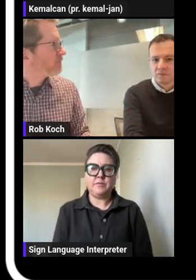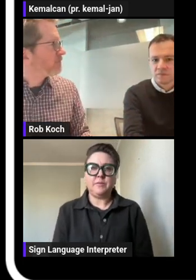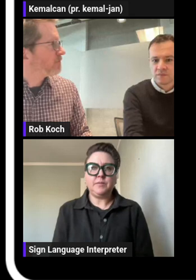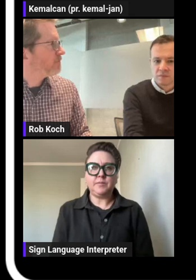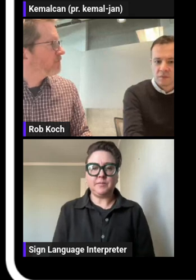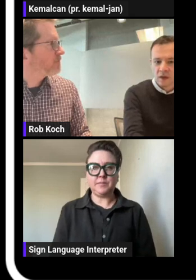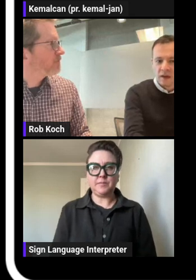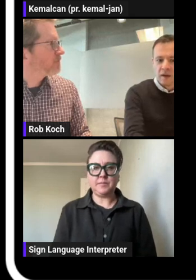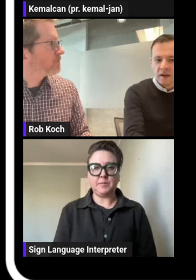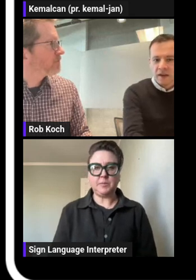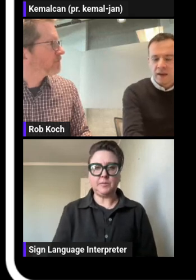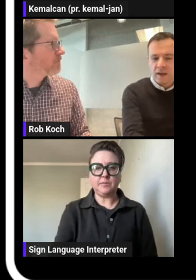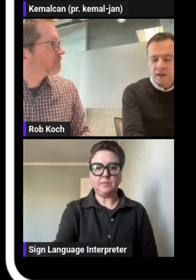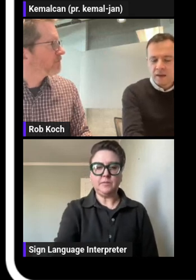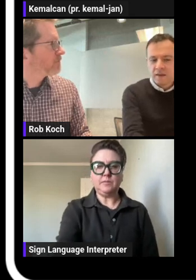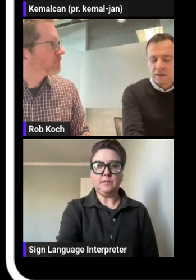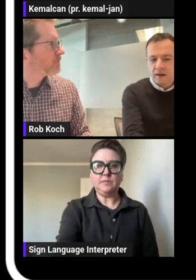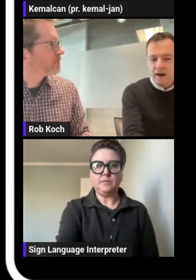going?